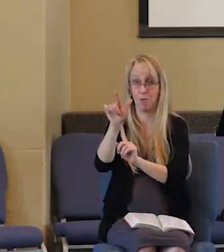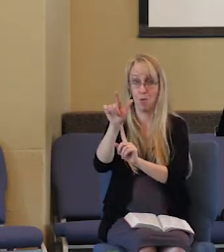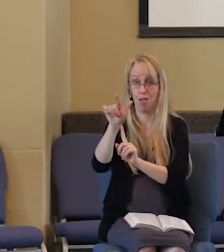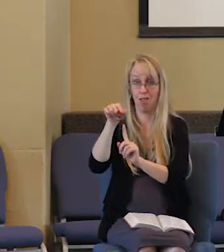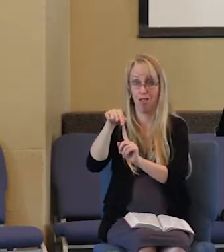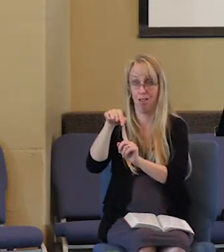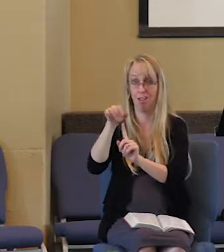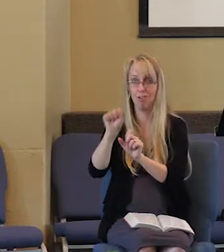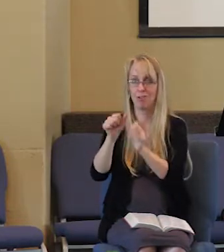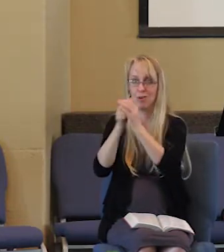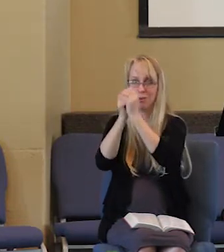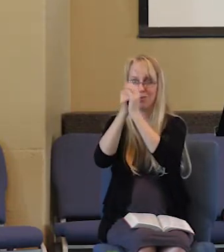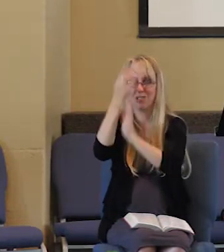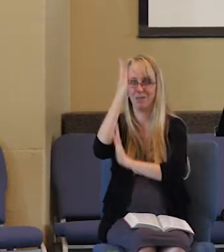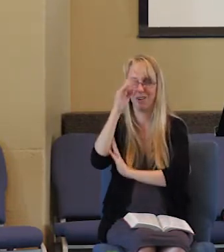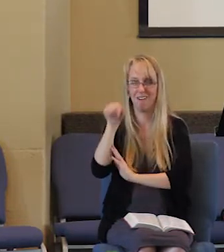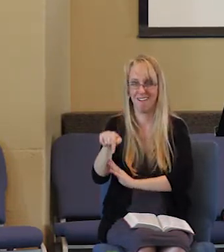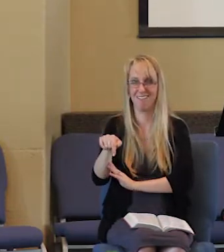worship God.